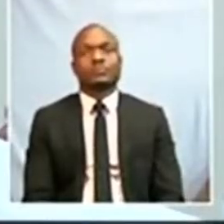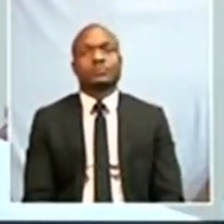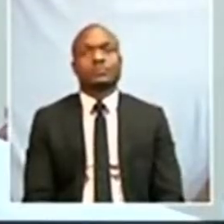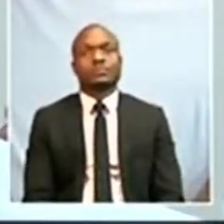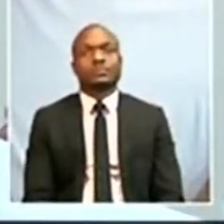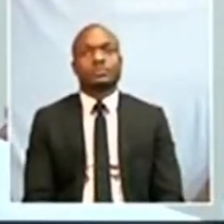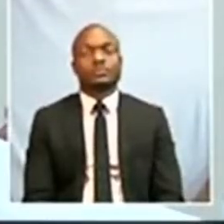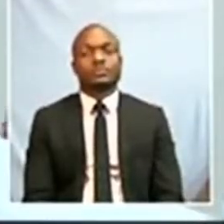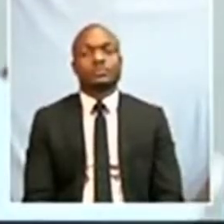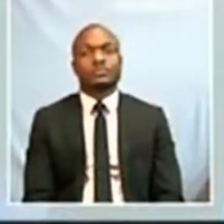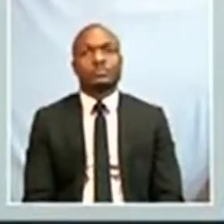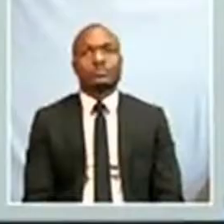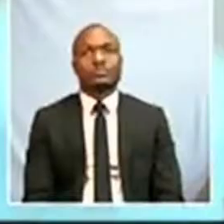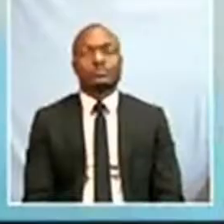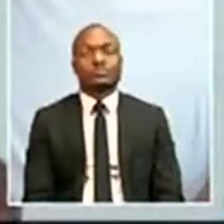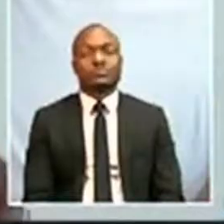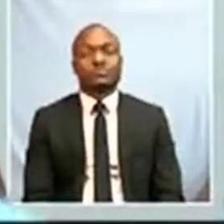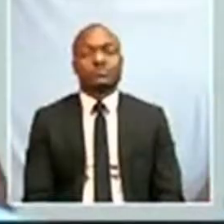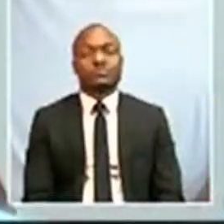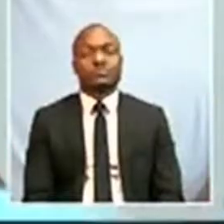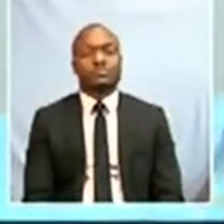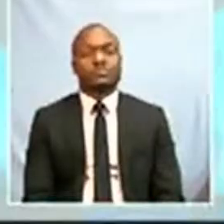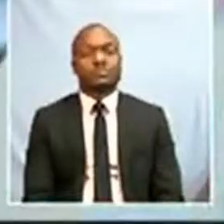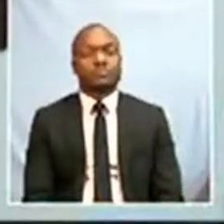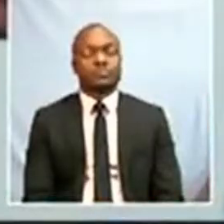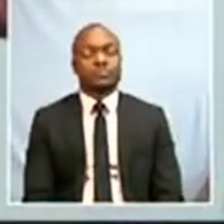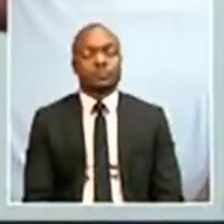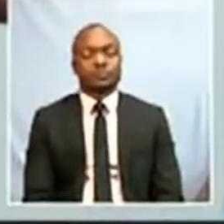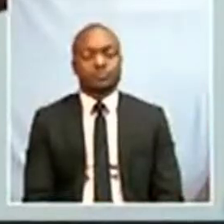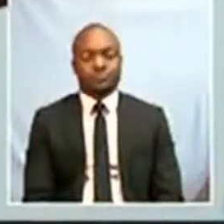Chair, if I may show you from there.